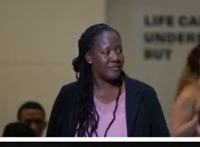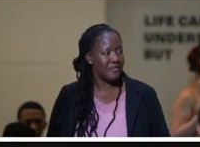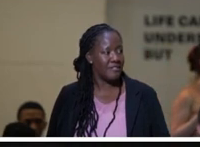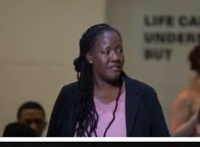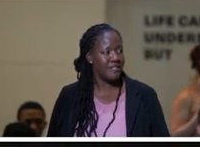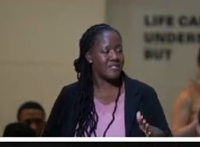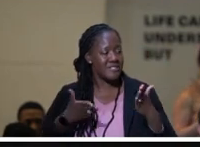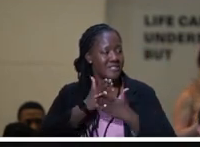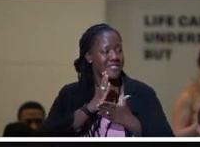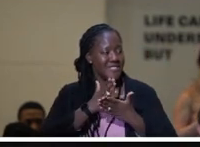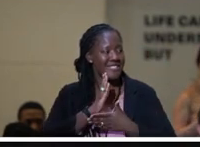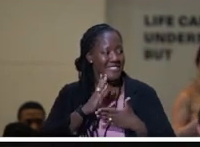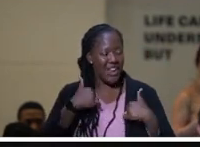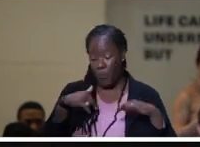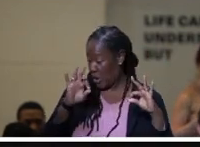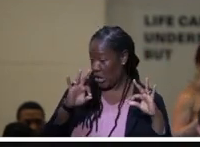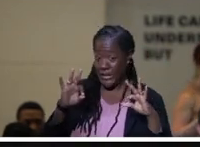Are they? Okay, we're good.